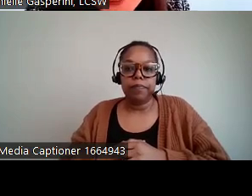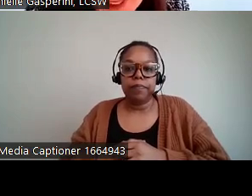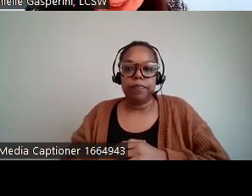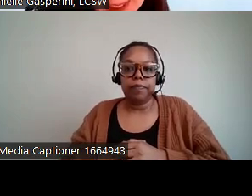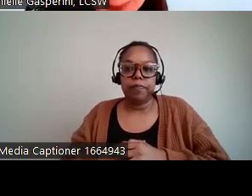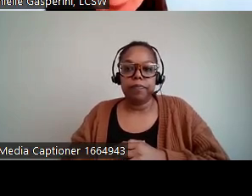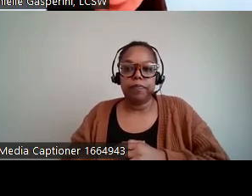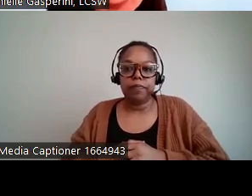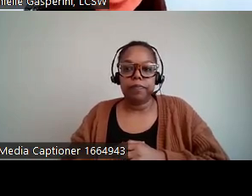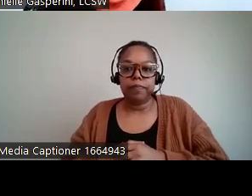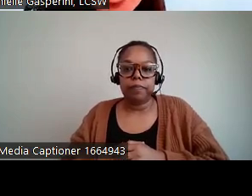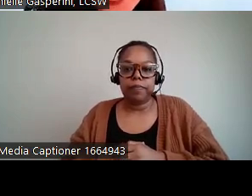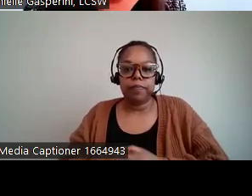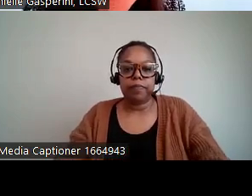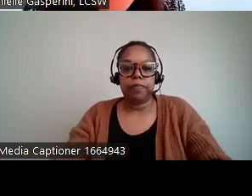It's funny,